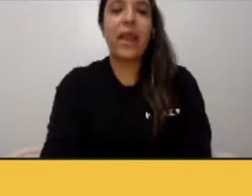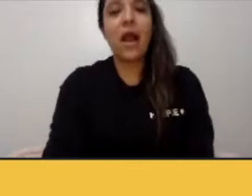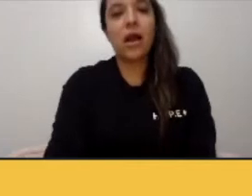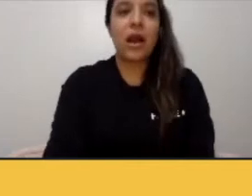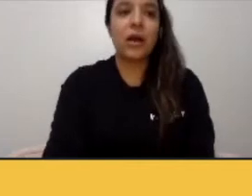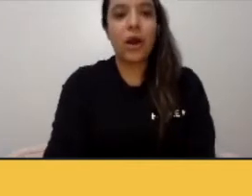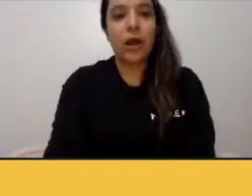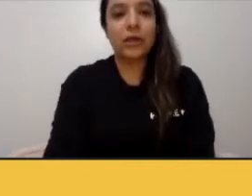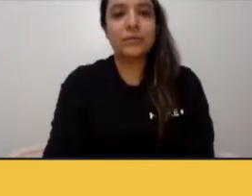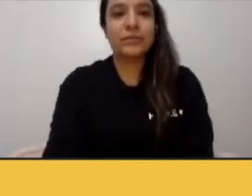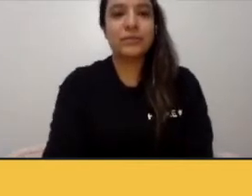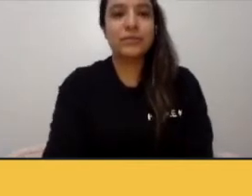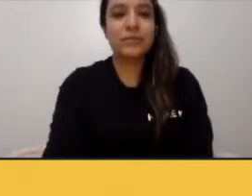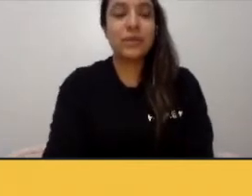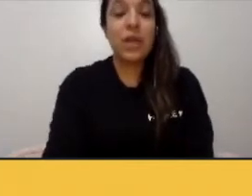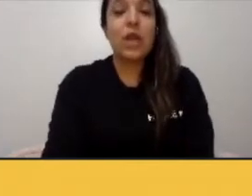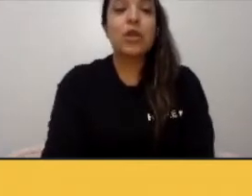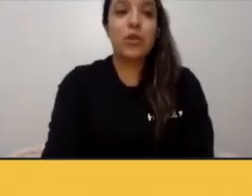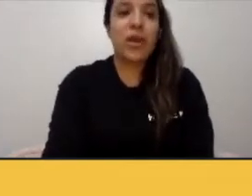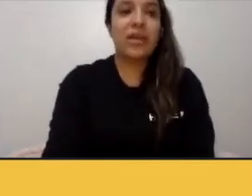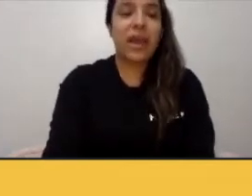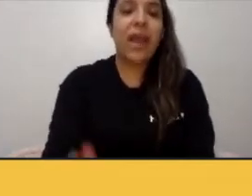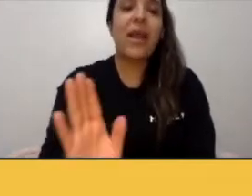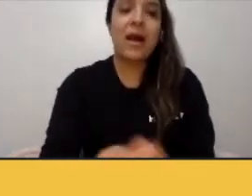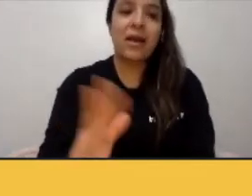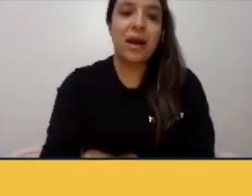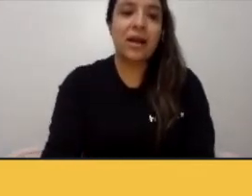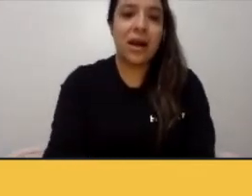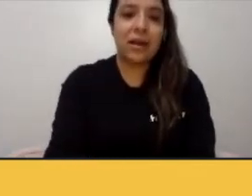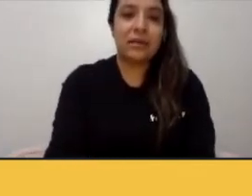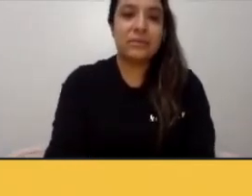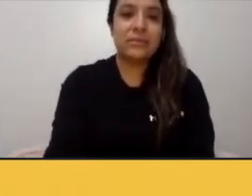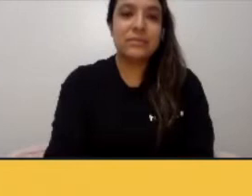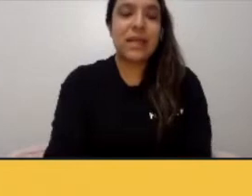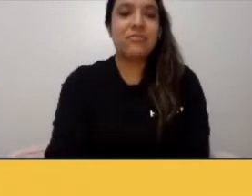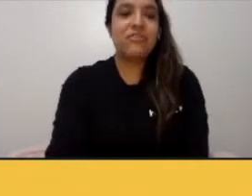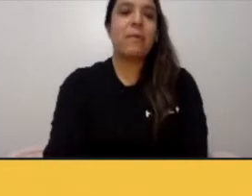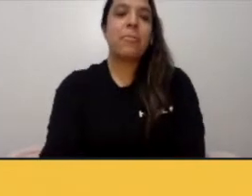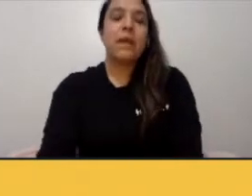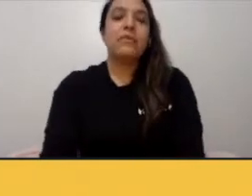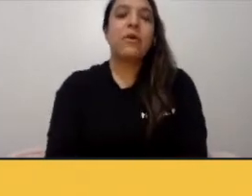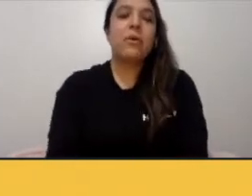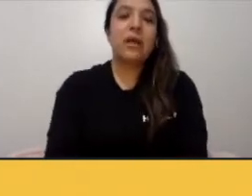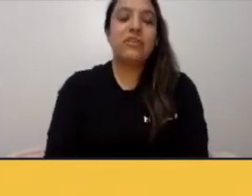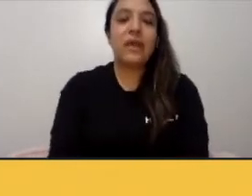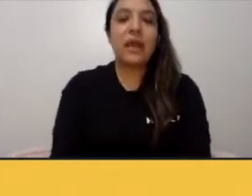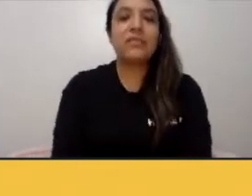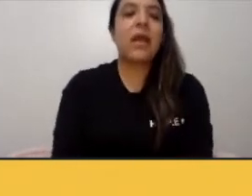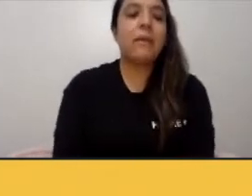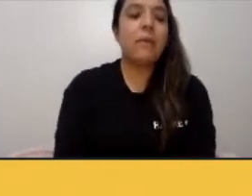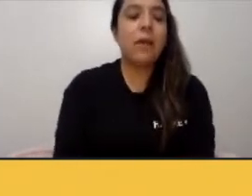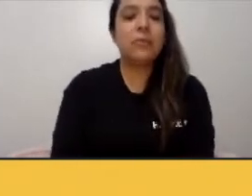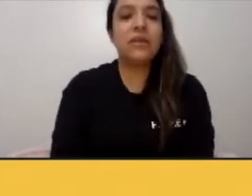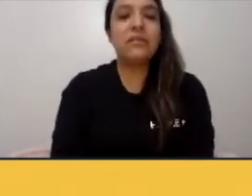O-N-K, unk. U-N-K, unk. Nice job. So just like I